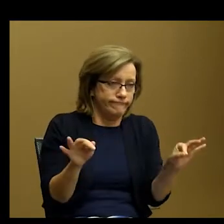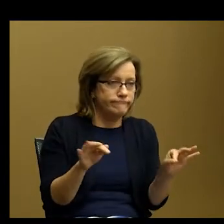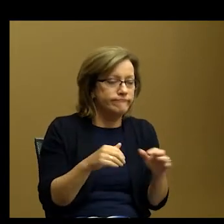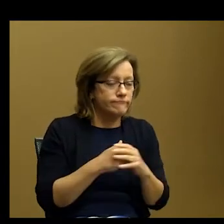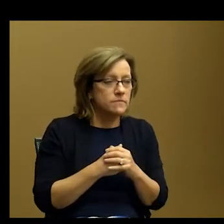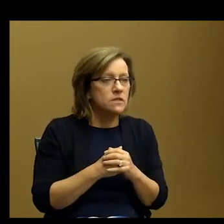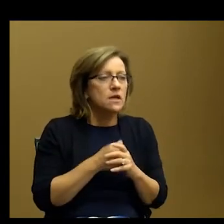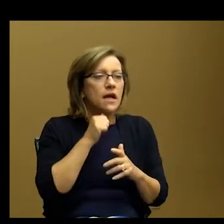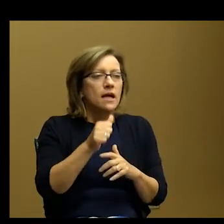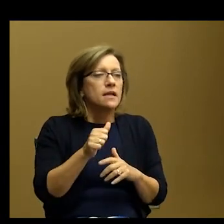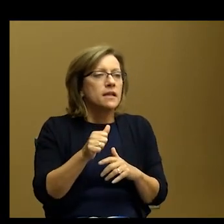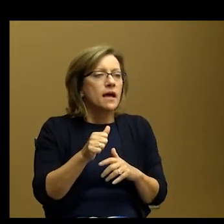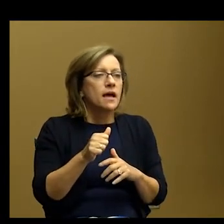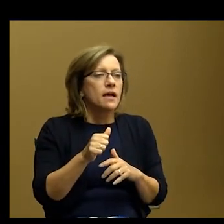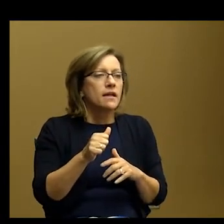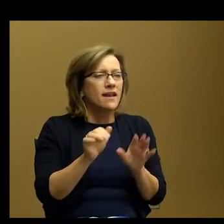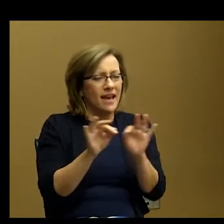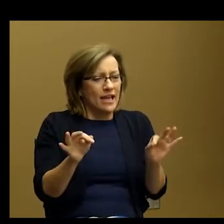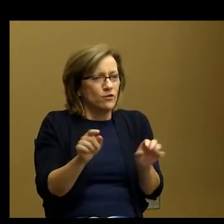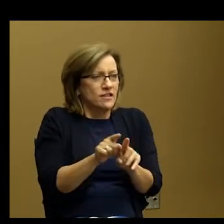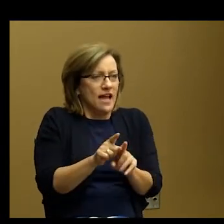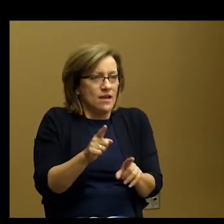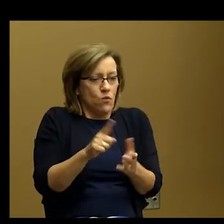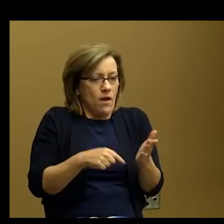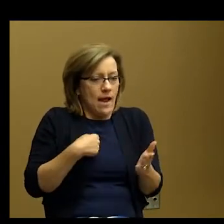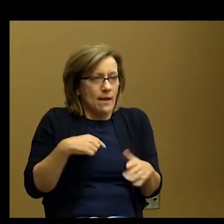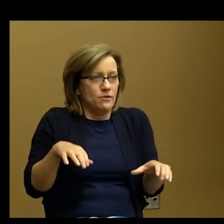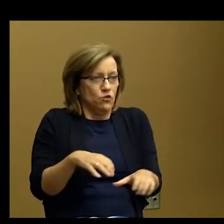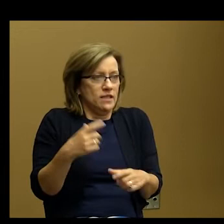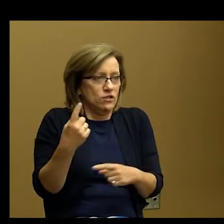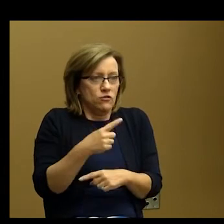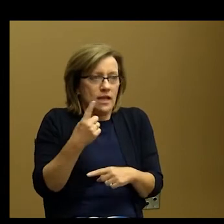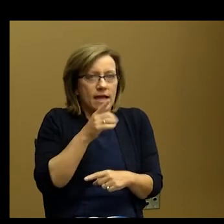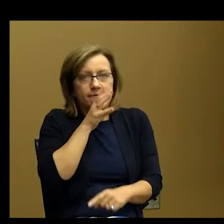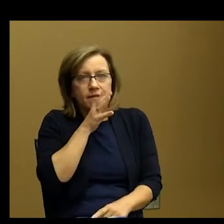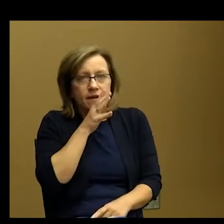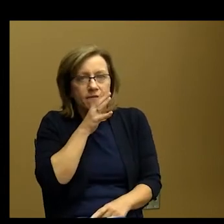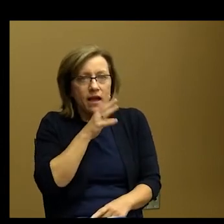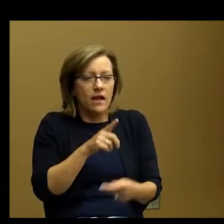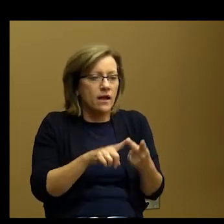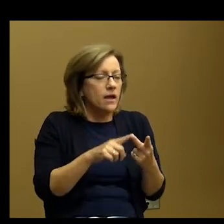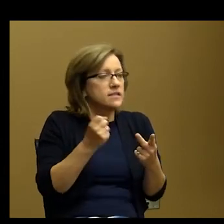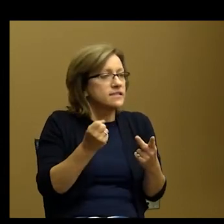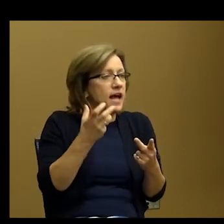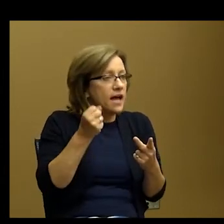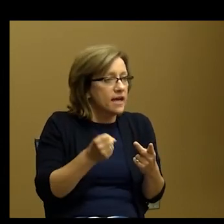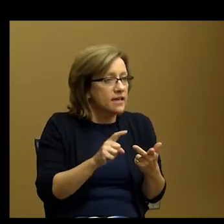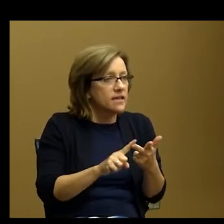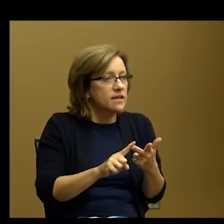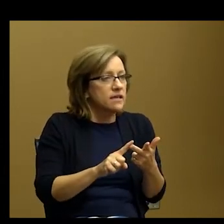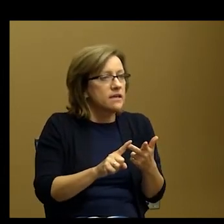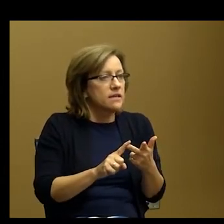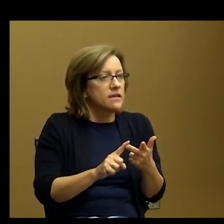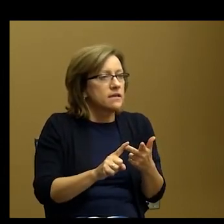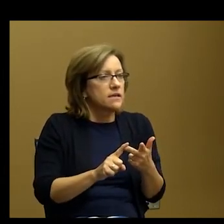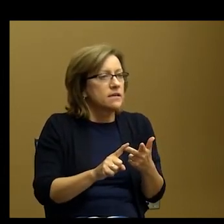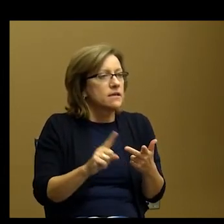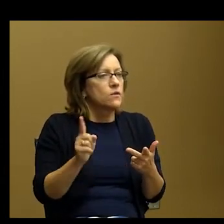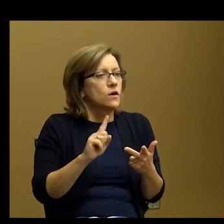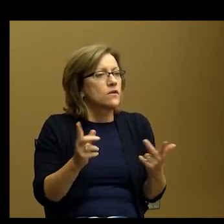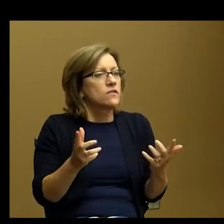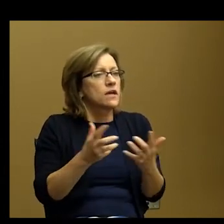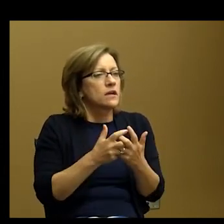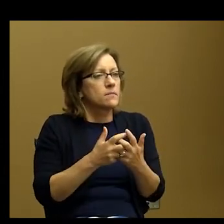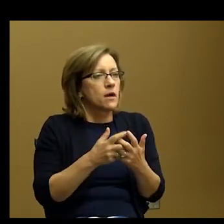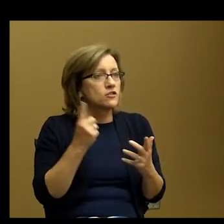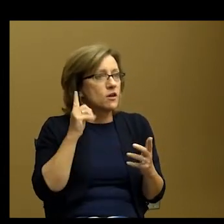necessarily language like what I'm doing today. That can be sign, that can be where they're combining